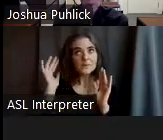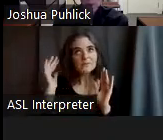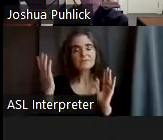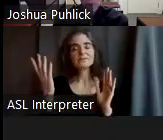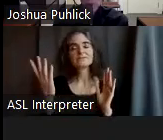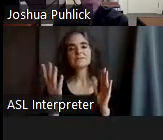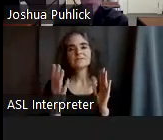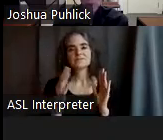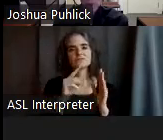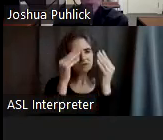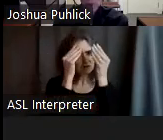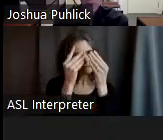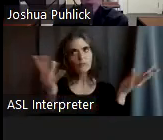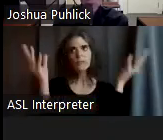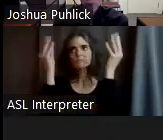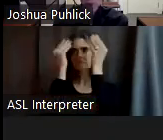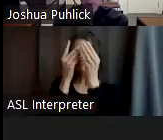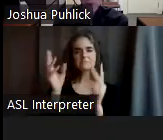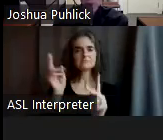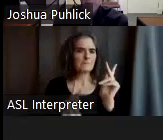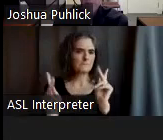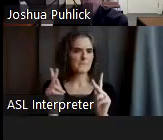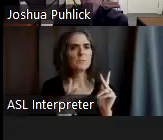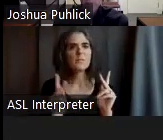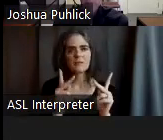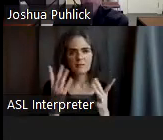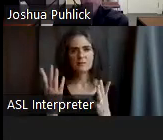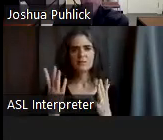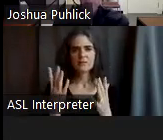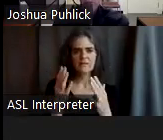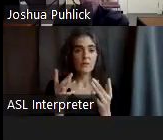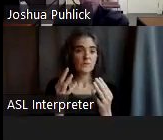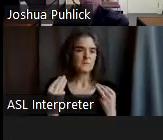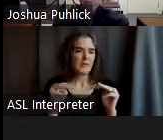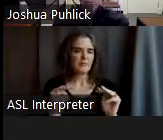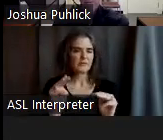just inform folks about the use of those as well.